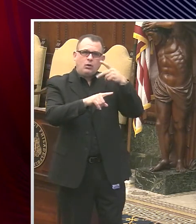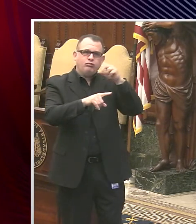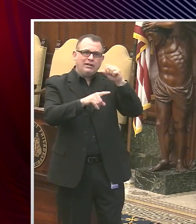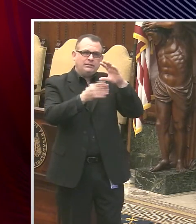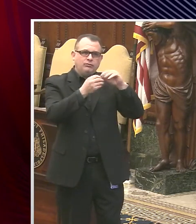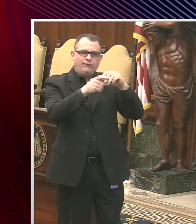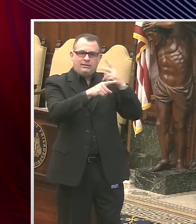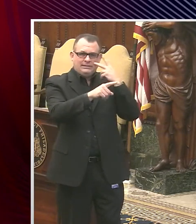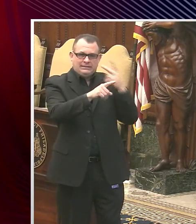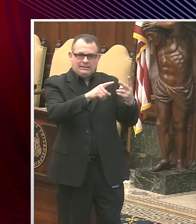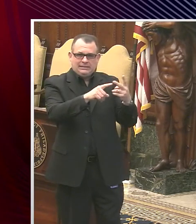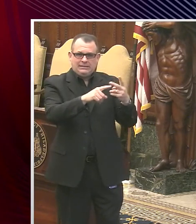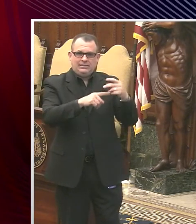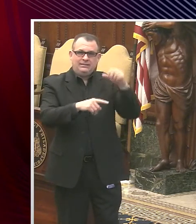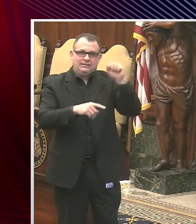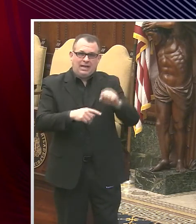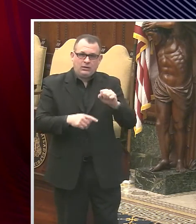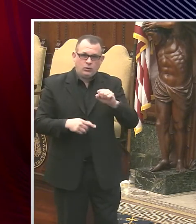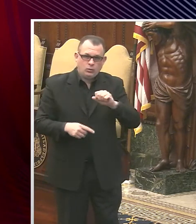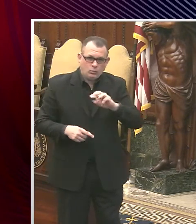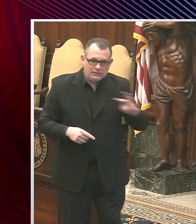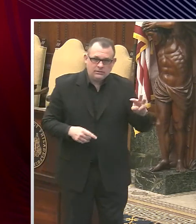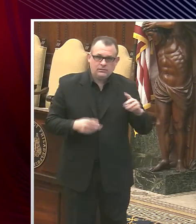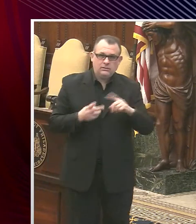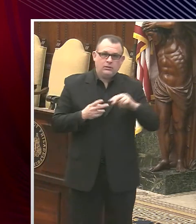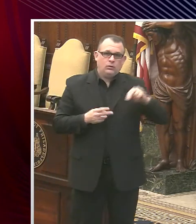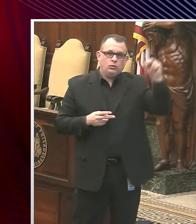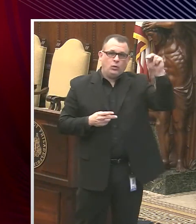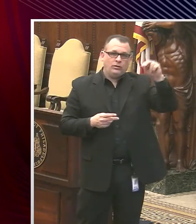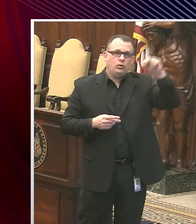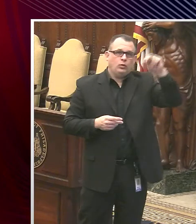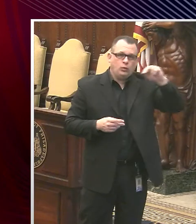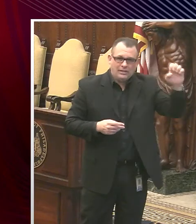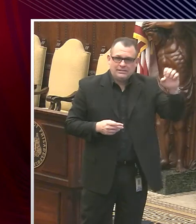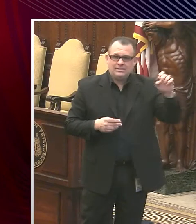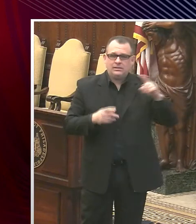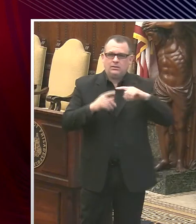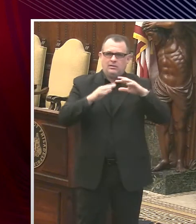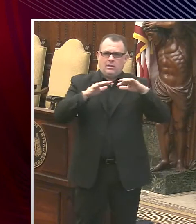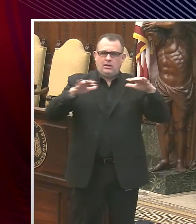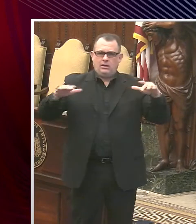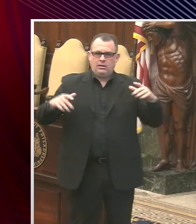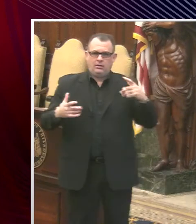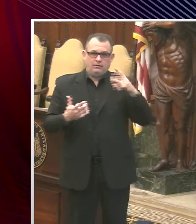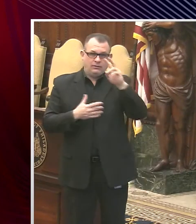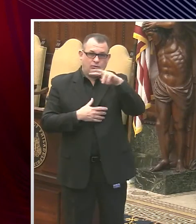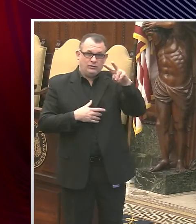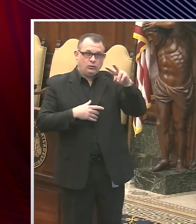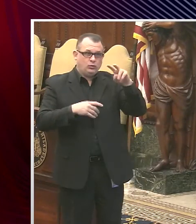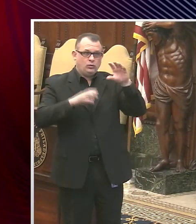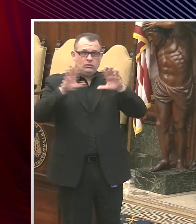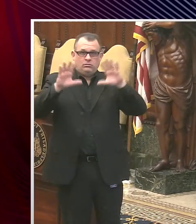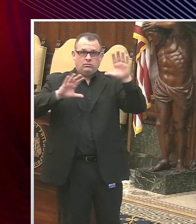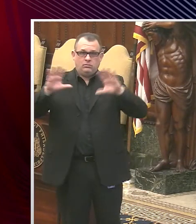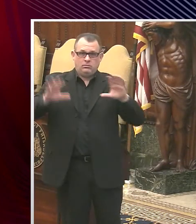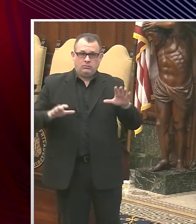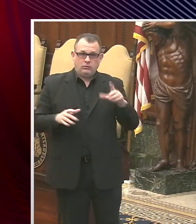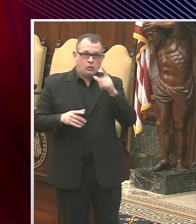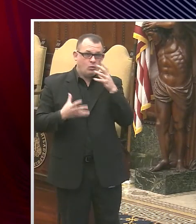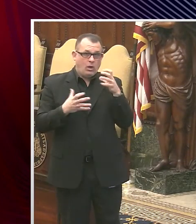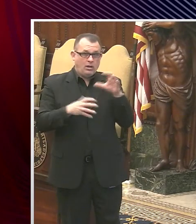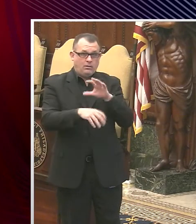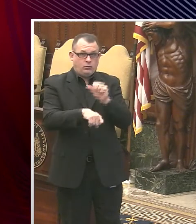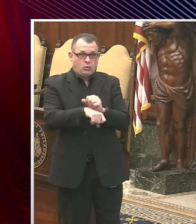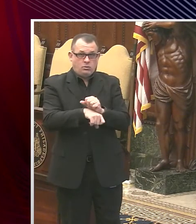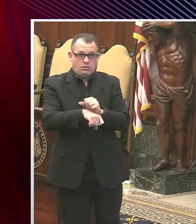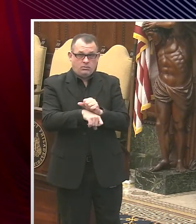Philly, West Philly, North Philly, and a little farther northeast. And if they're in that 22 zip codes, well, and anybody who wants an appointment should get their name in